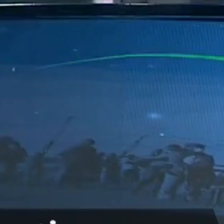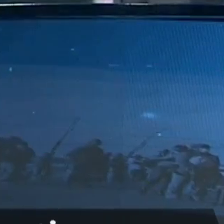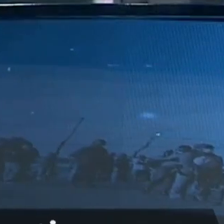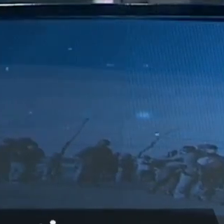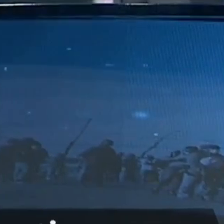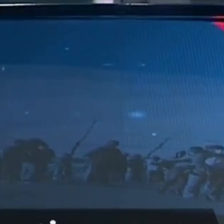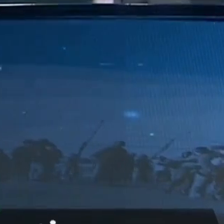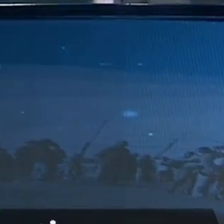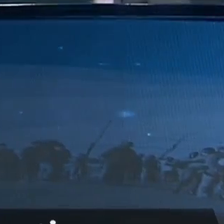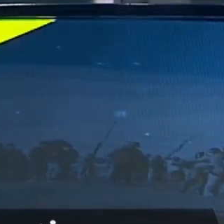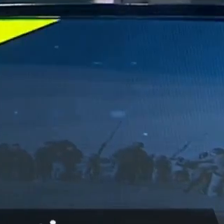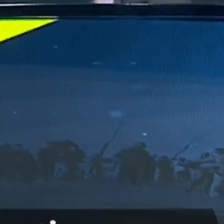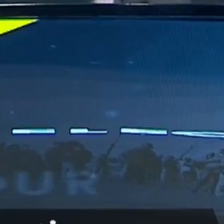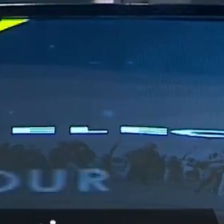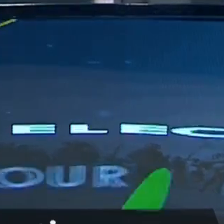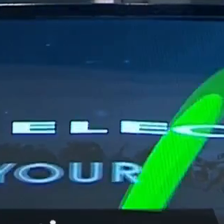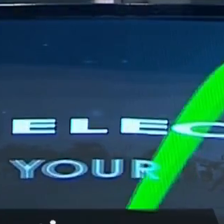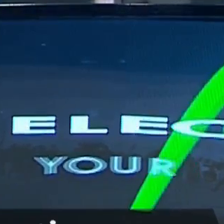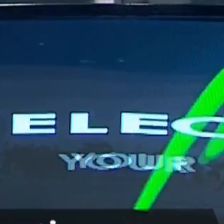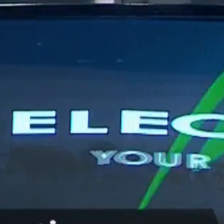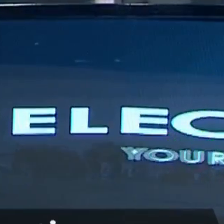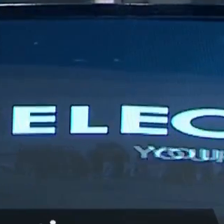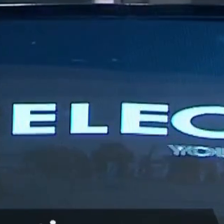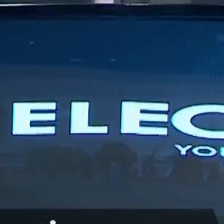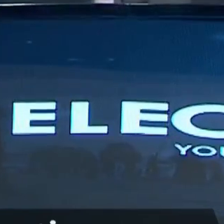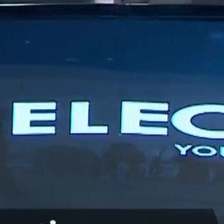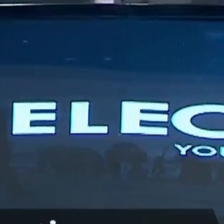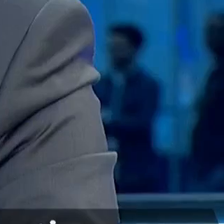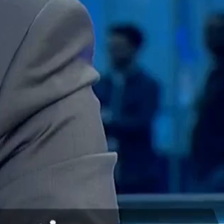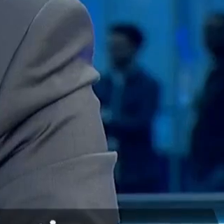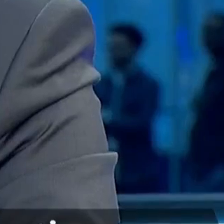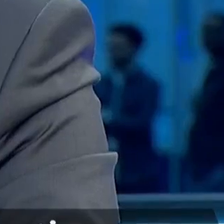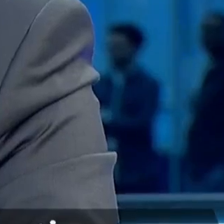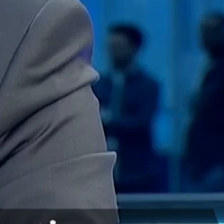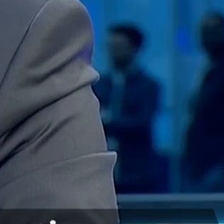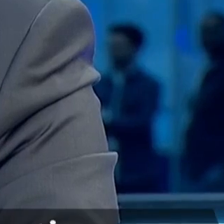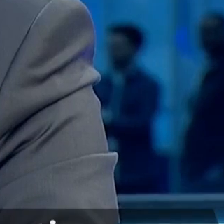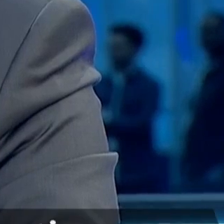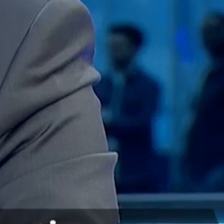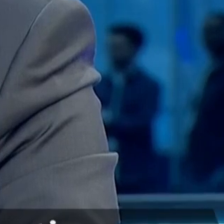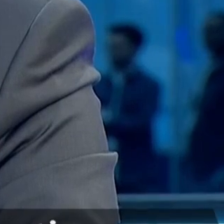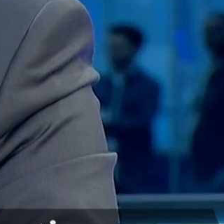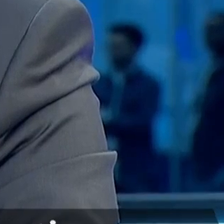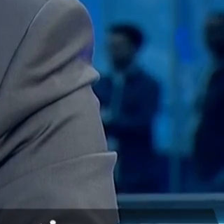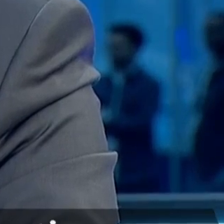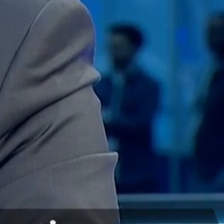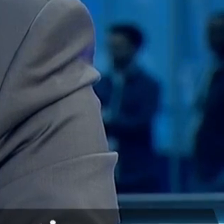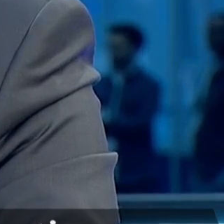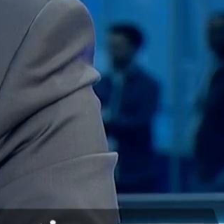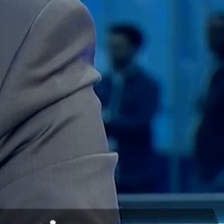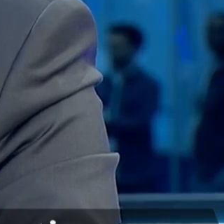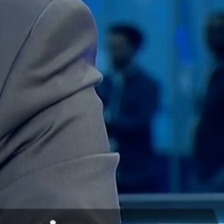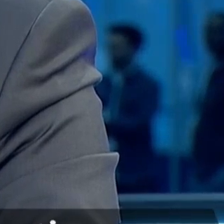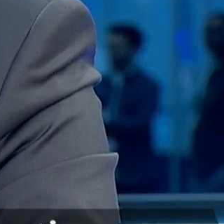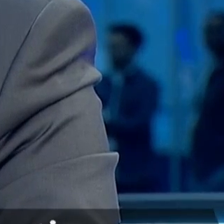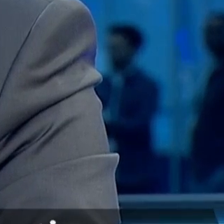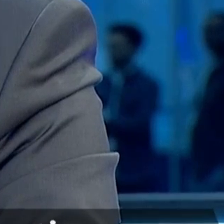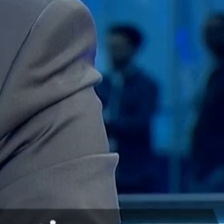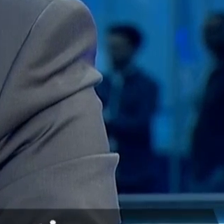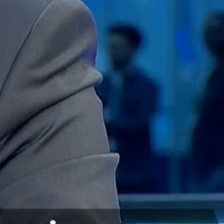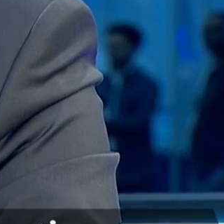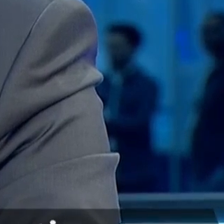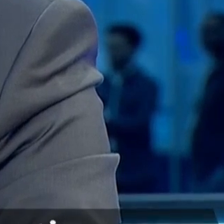there's a lot of factors here. One is MK is a new party, so we have to take that into account. But as you